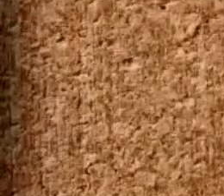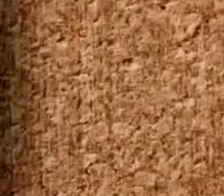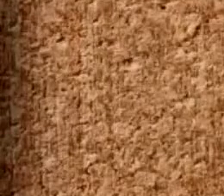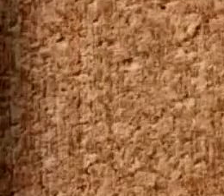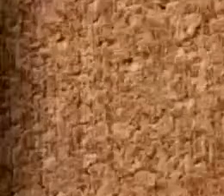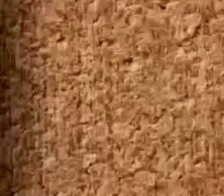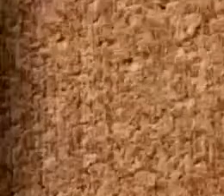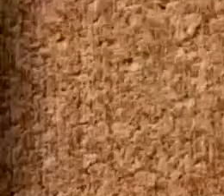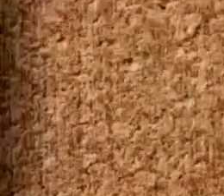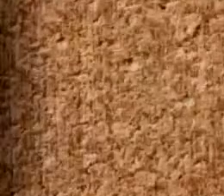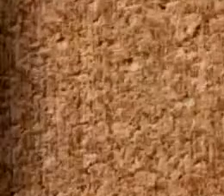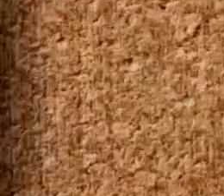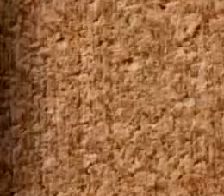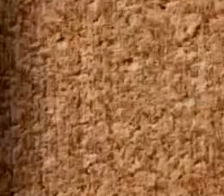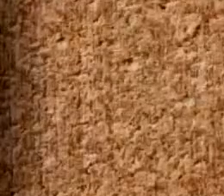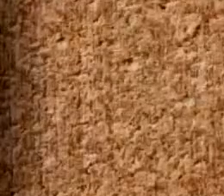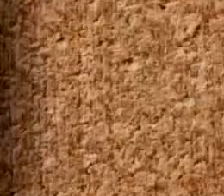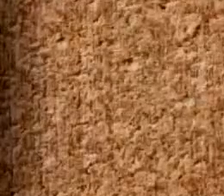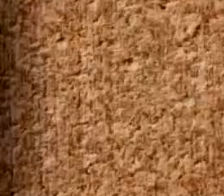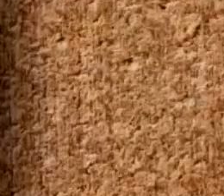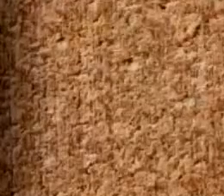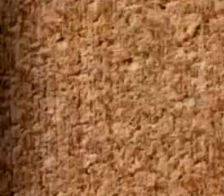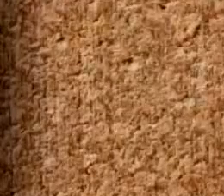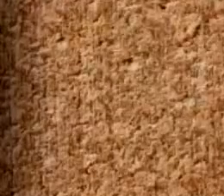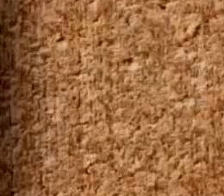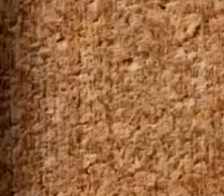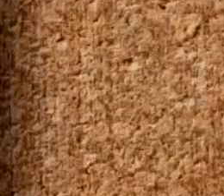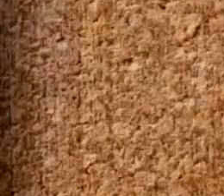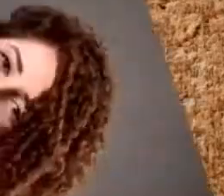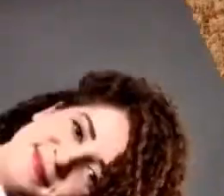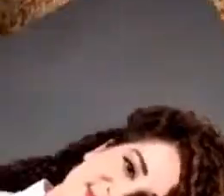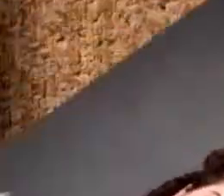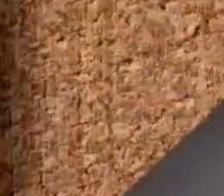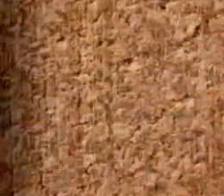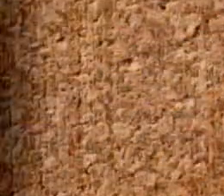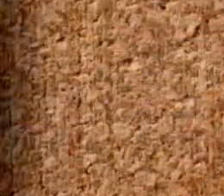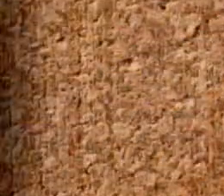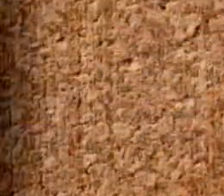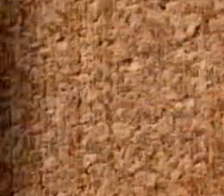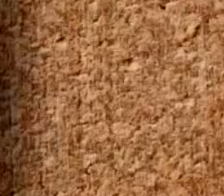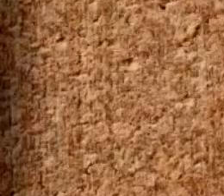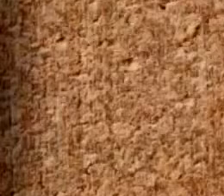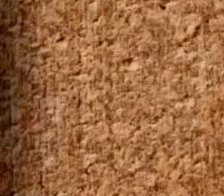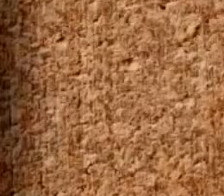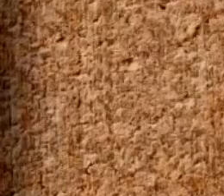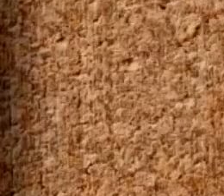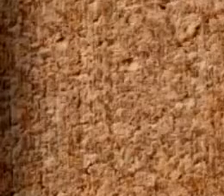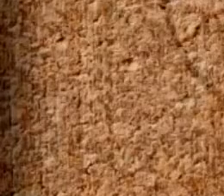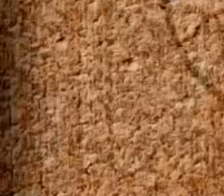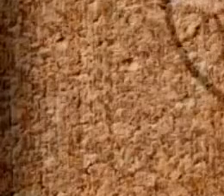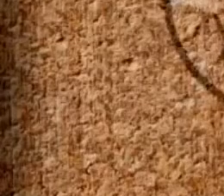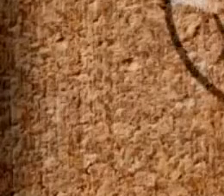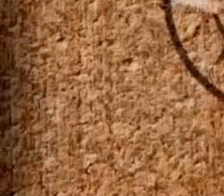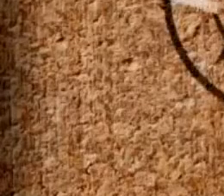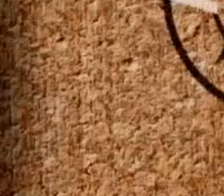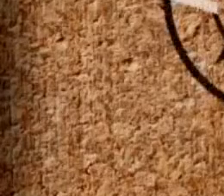Darling, darling, I'll turn the lights back on now. Watching, watching,